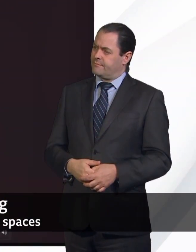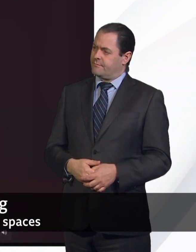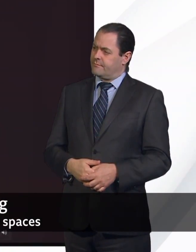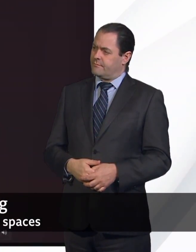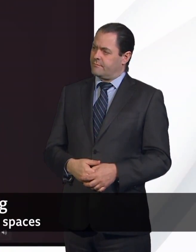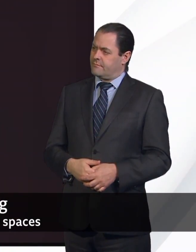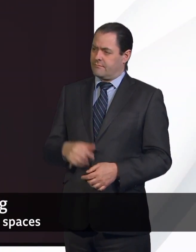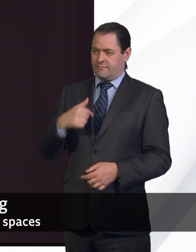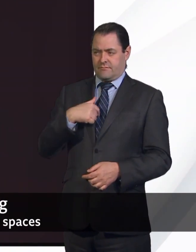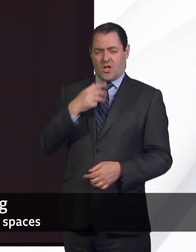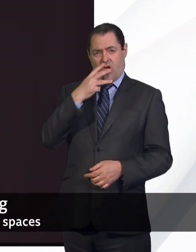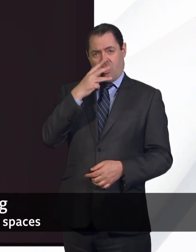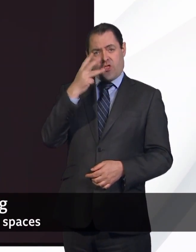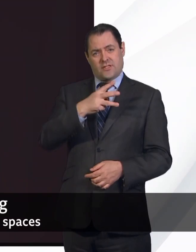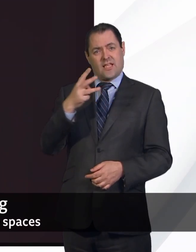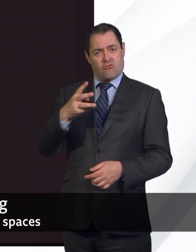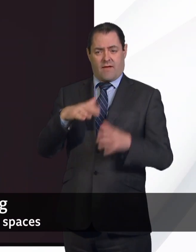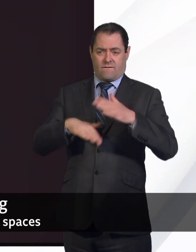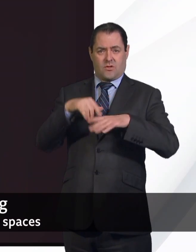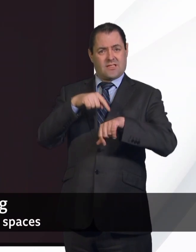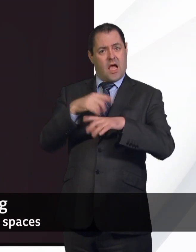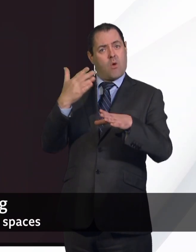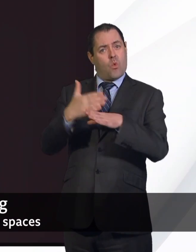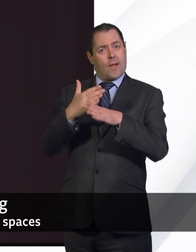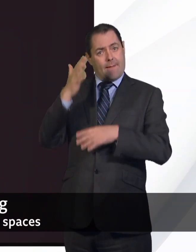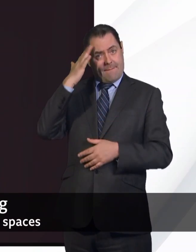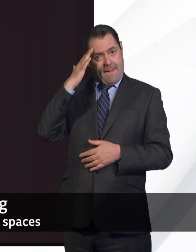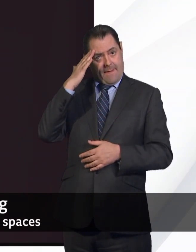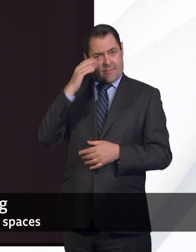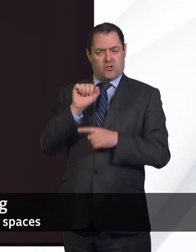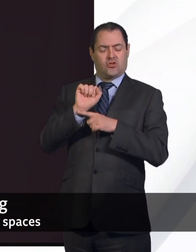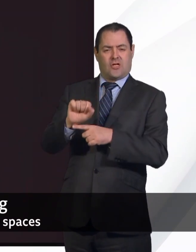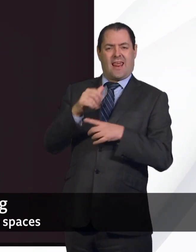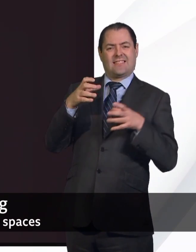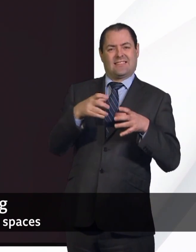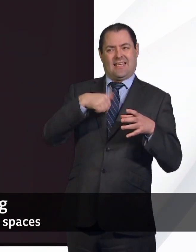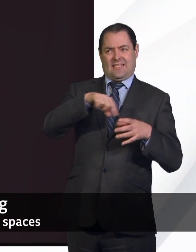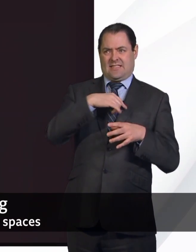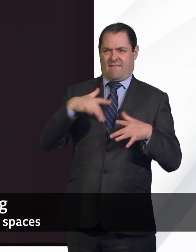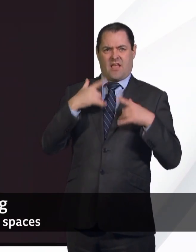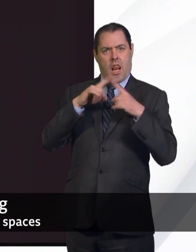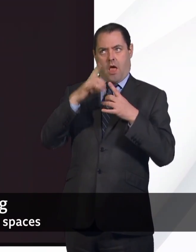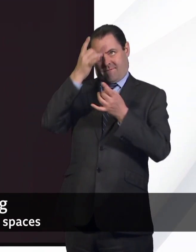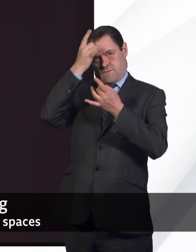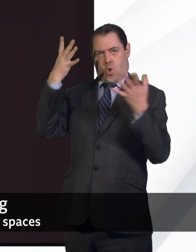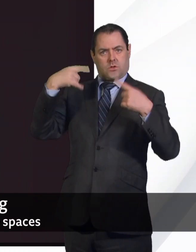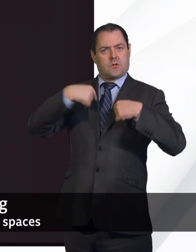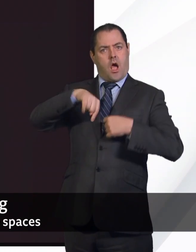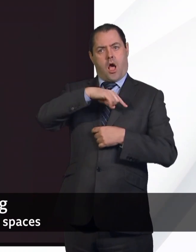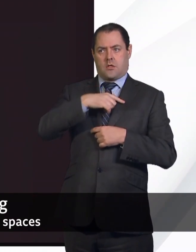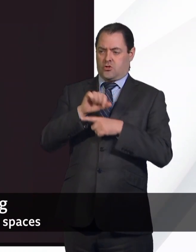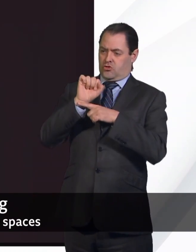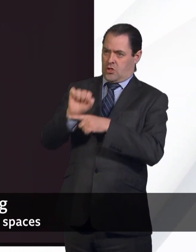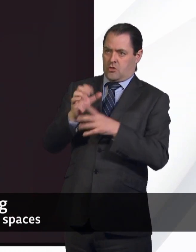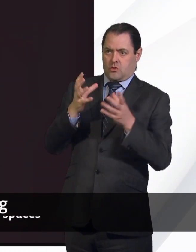I'm a 33-year-old full-time working mum who is currently in the shielded community, and I feel as if we have been forgotten. I'm currently shielding